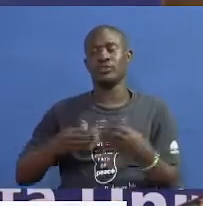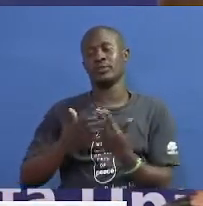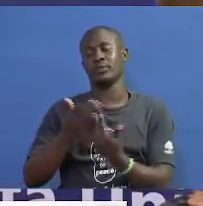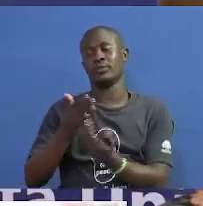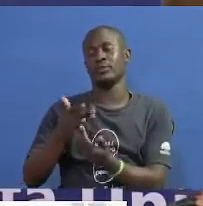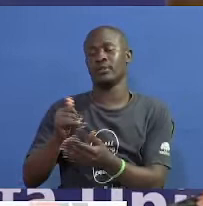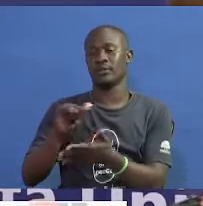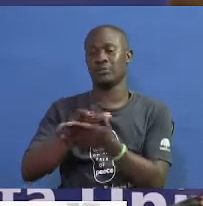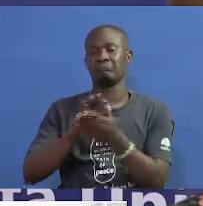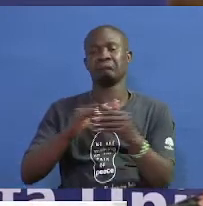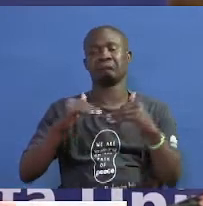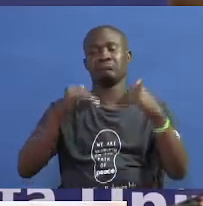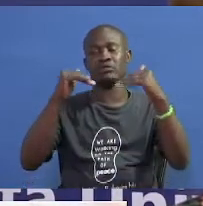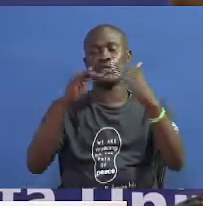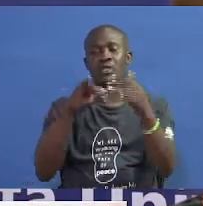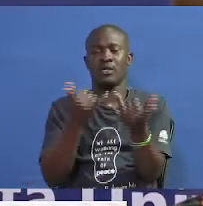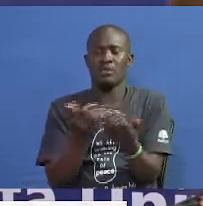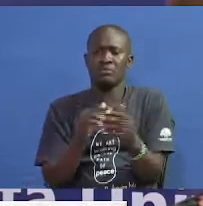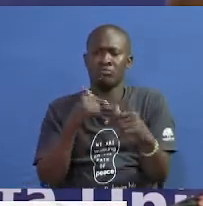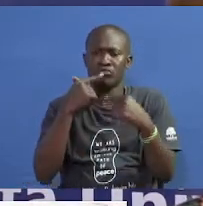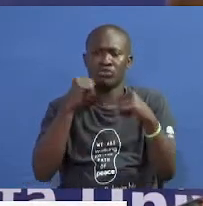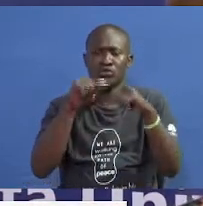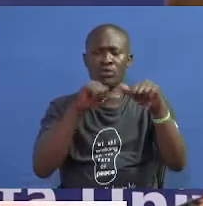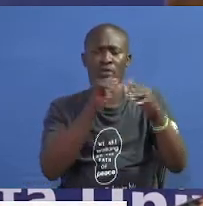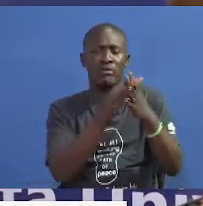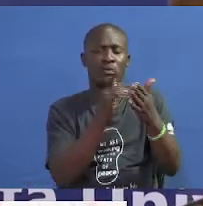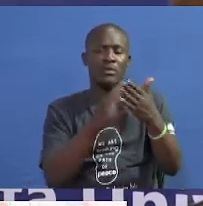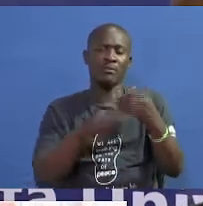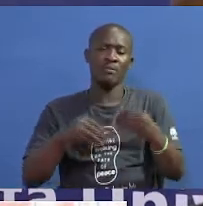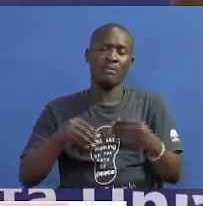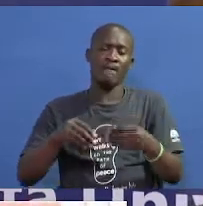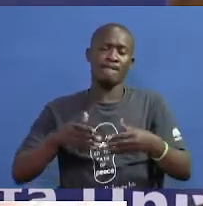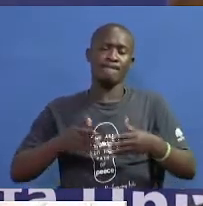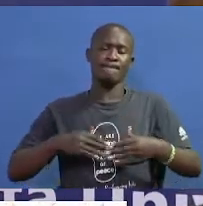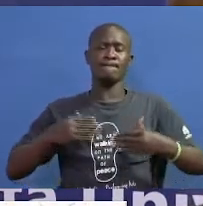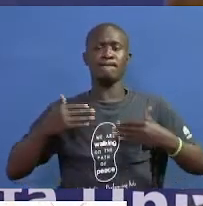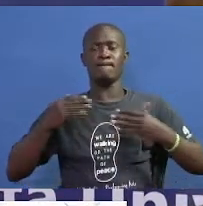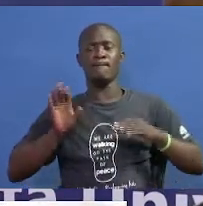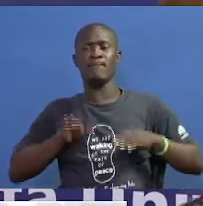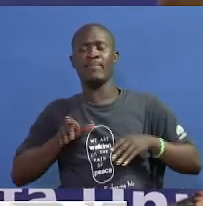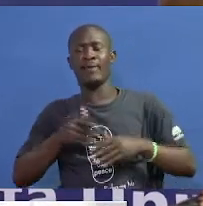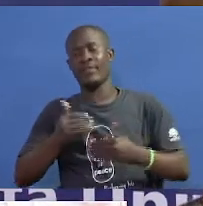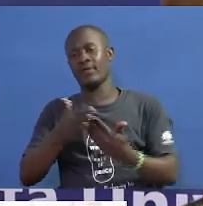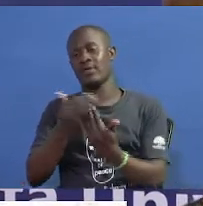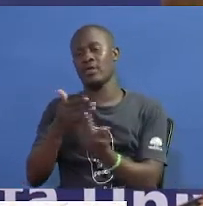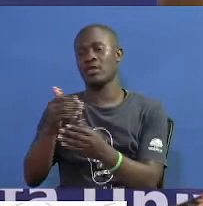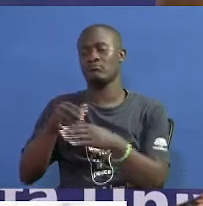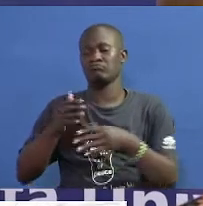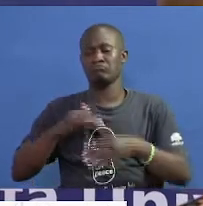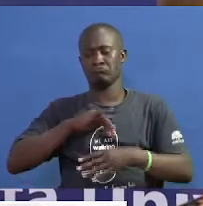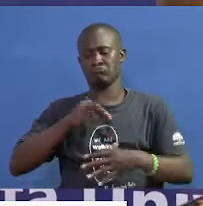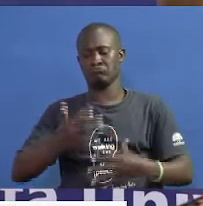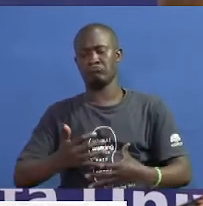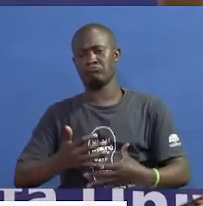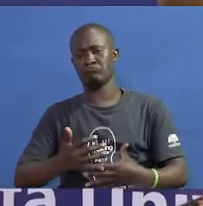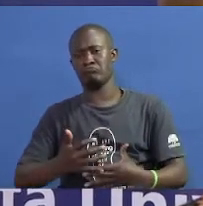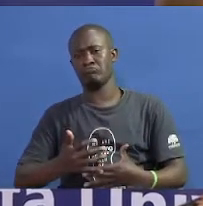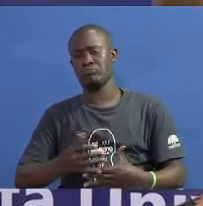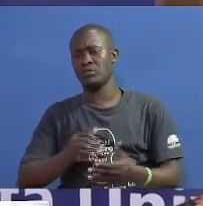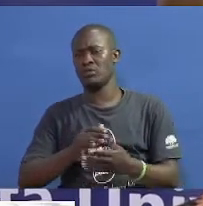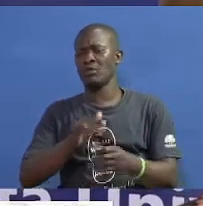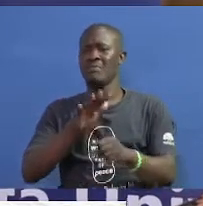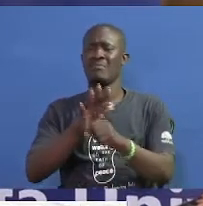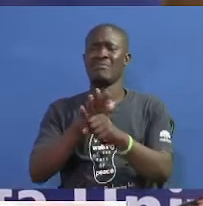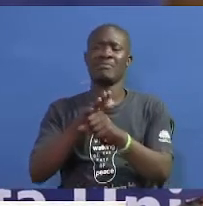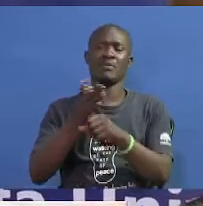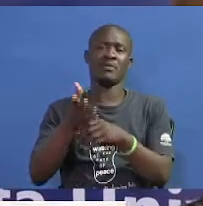biggest advance. Okay, now that we're talking about maternal care, there's been reports in Kenya alone of so many